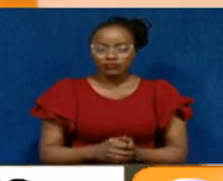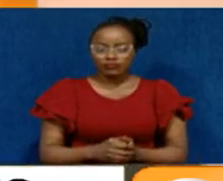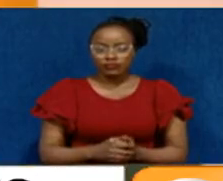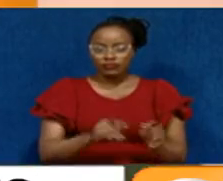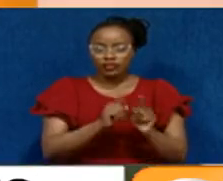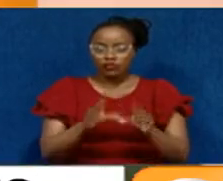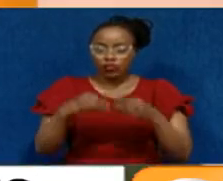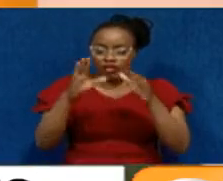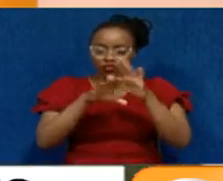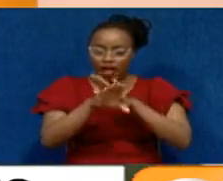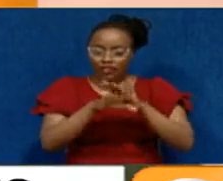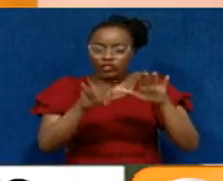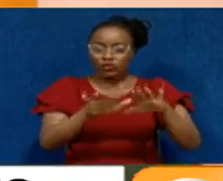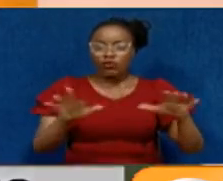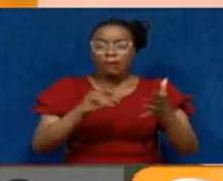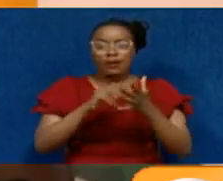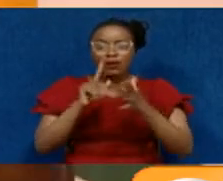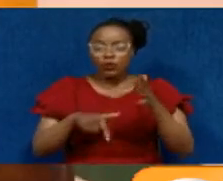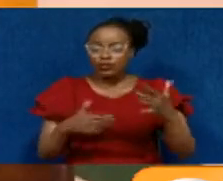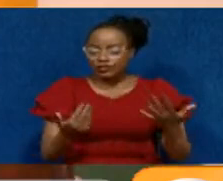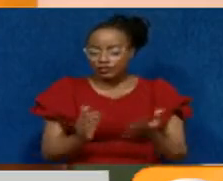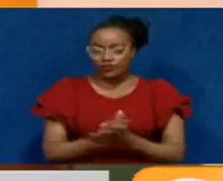We're giving access to markets. In other words,